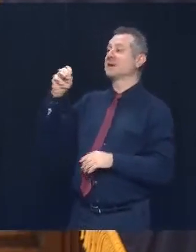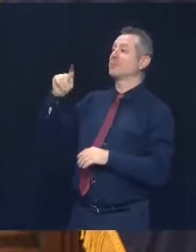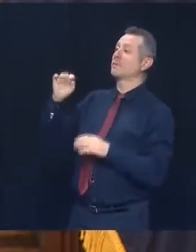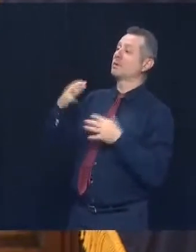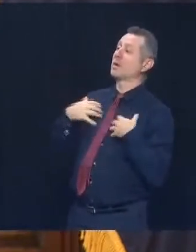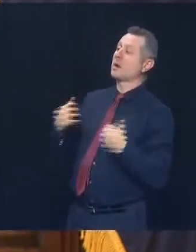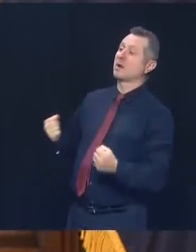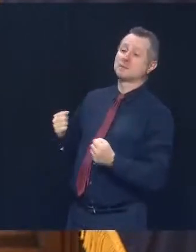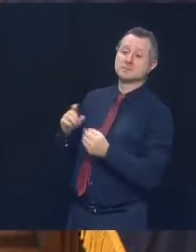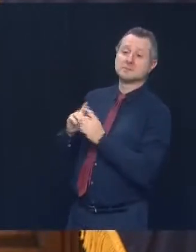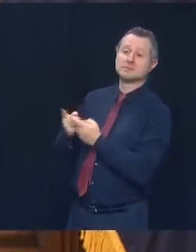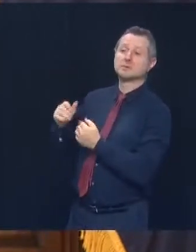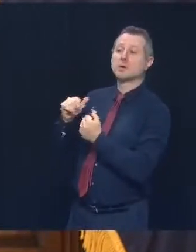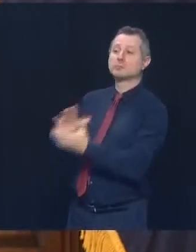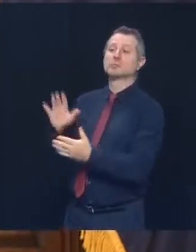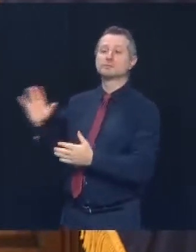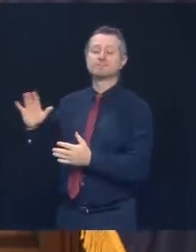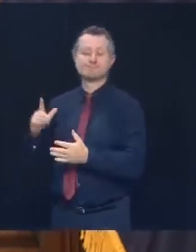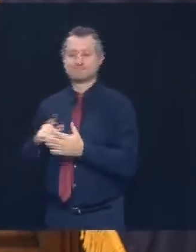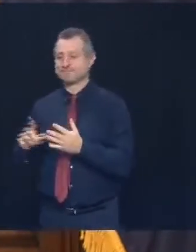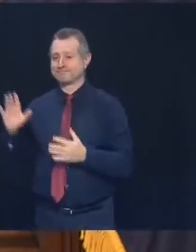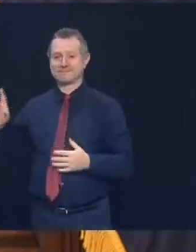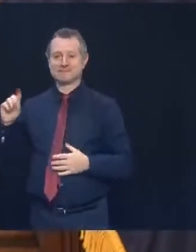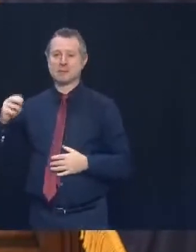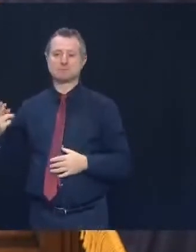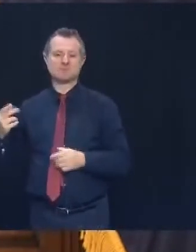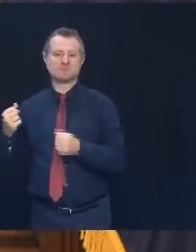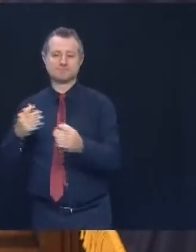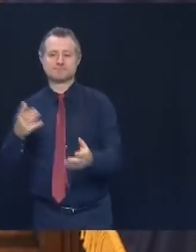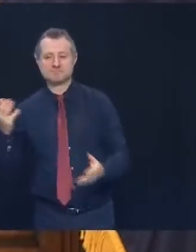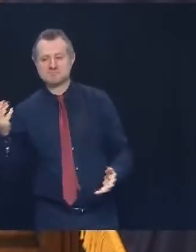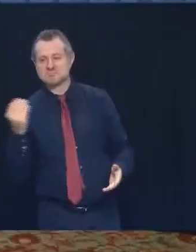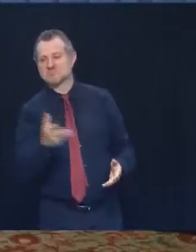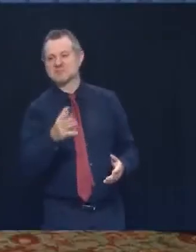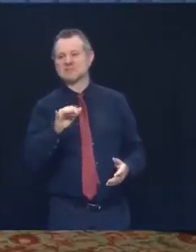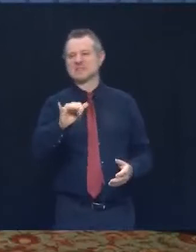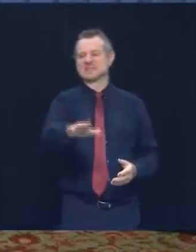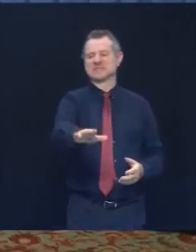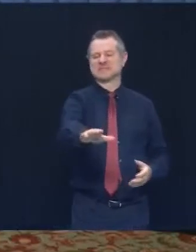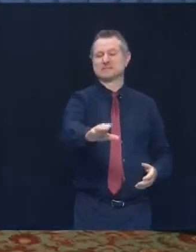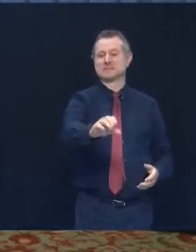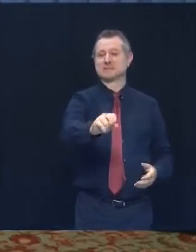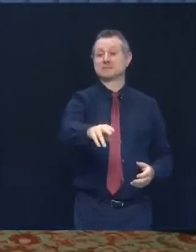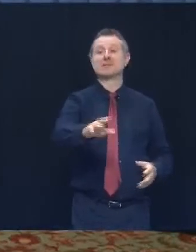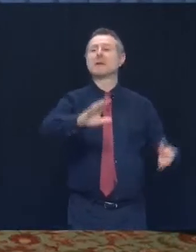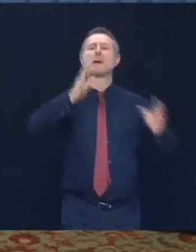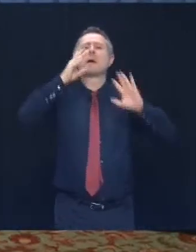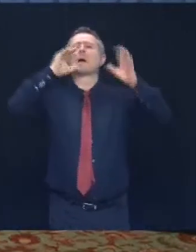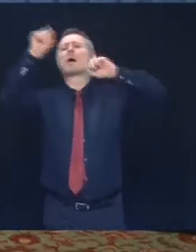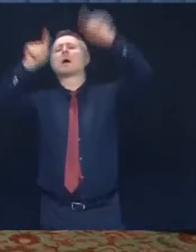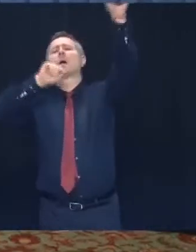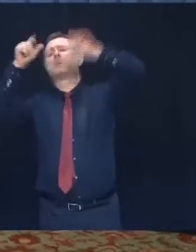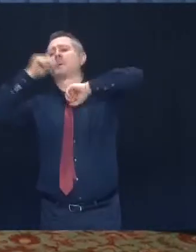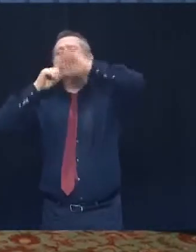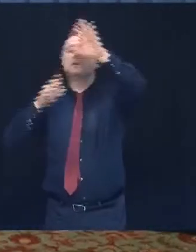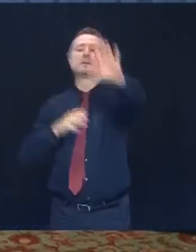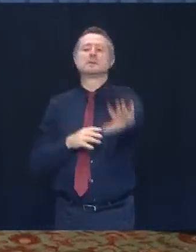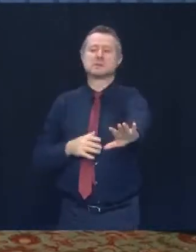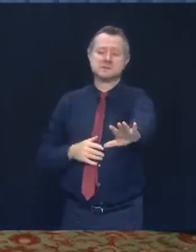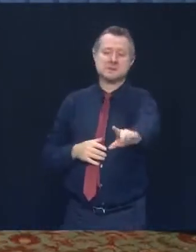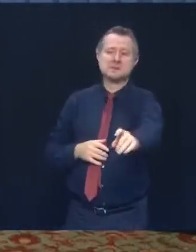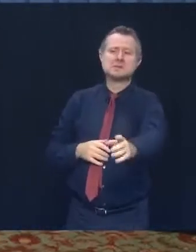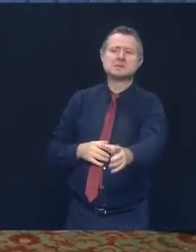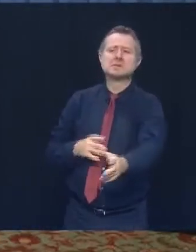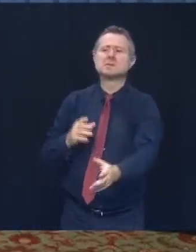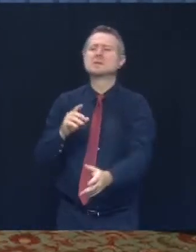other data, but Department of Health can get back to you. Nick, go ahead, last one. Last question, Nick. What do you have on your mask, by the